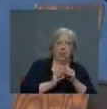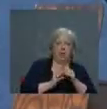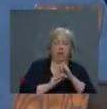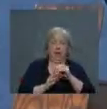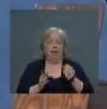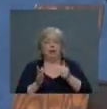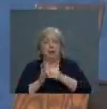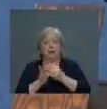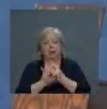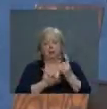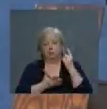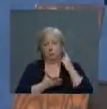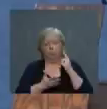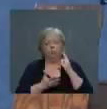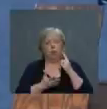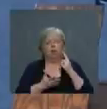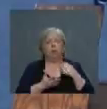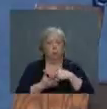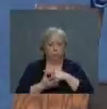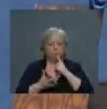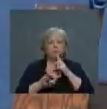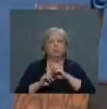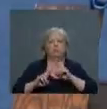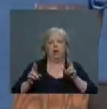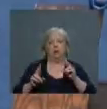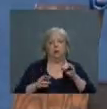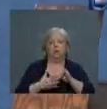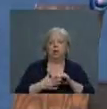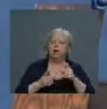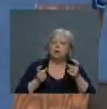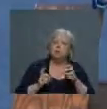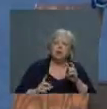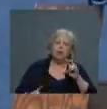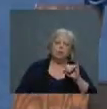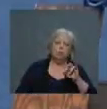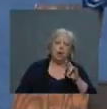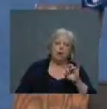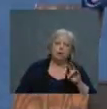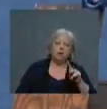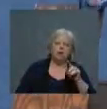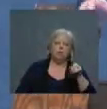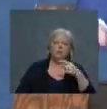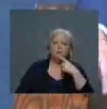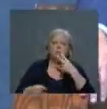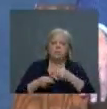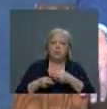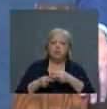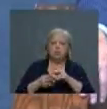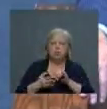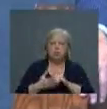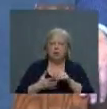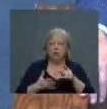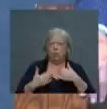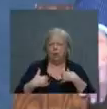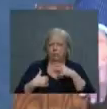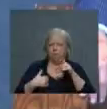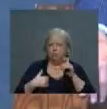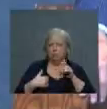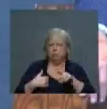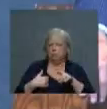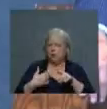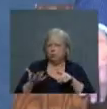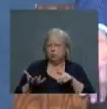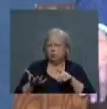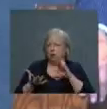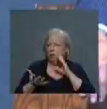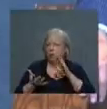that. Director Wyrick, you mentioned in one of the meetings that you were had a question about, is there